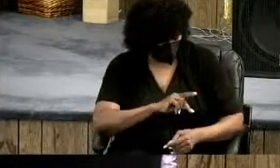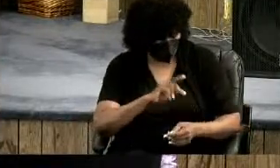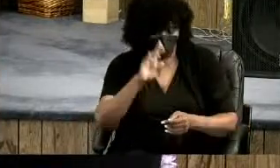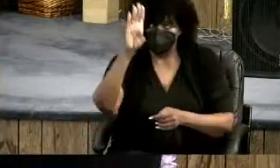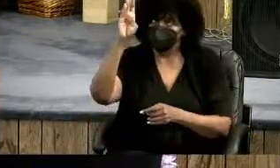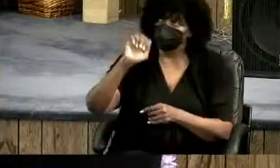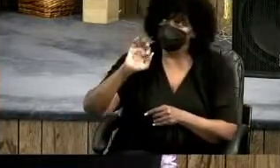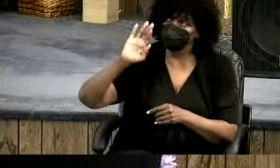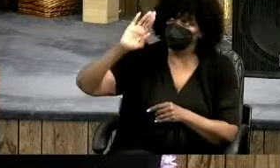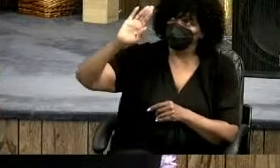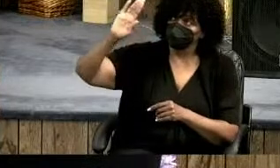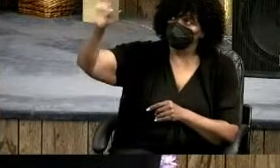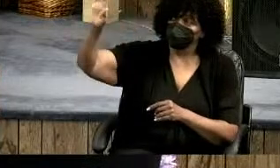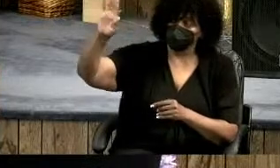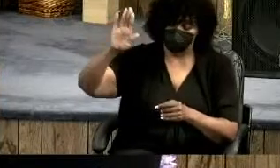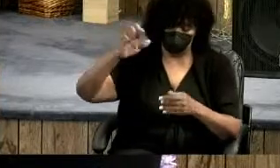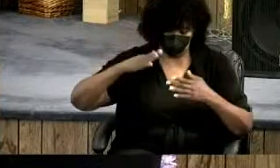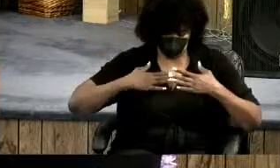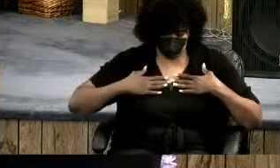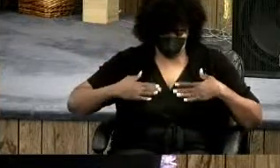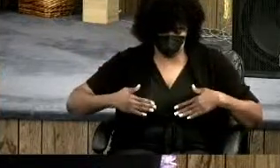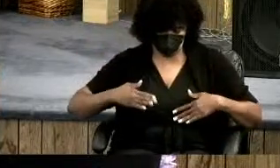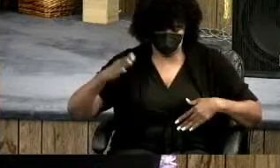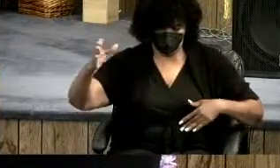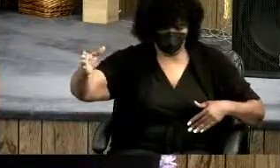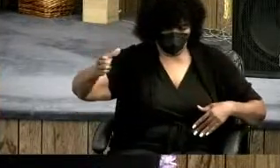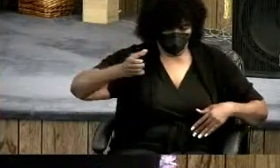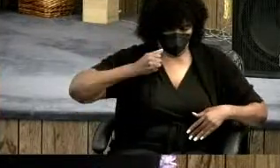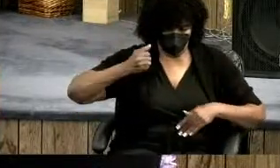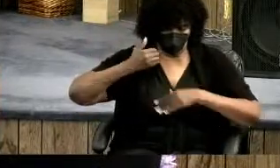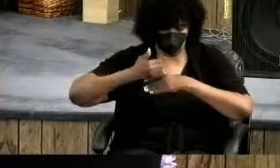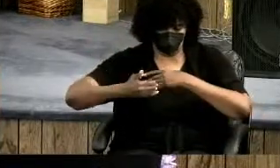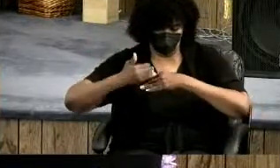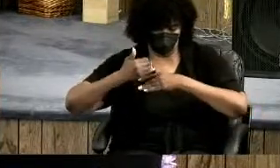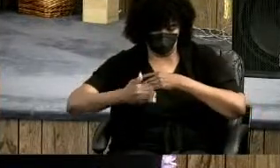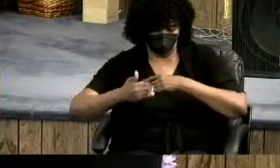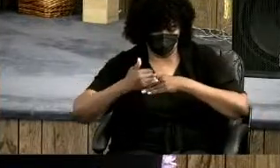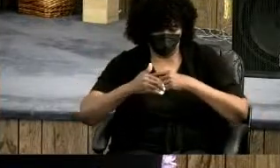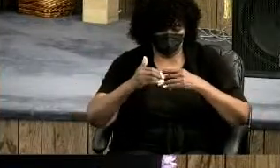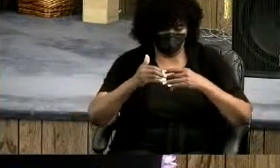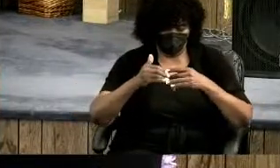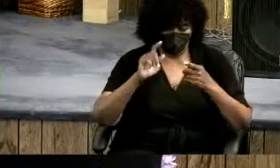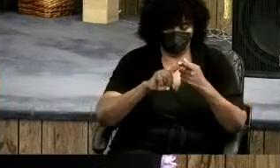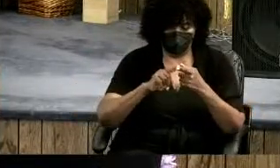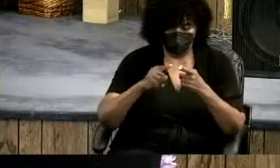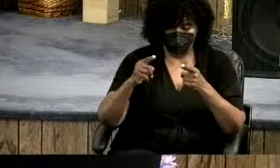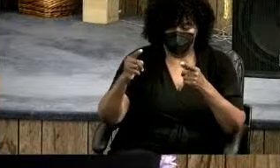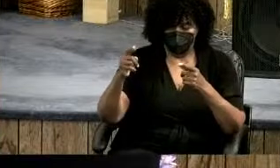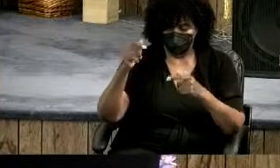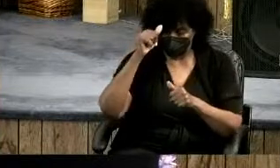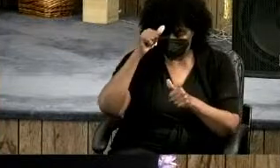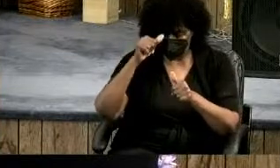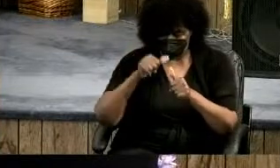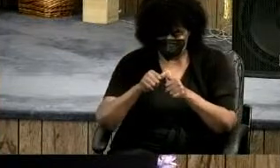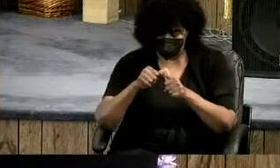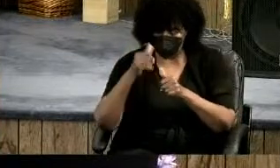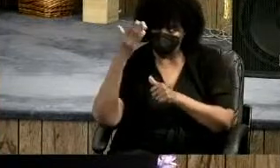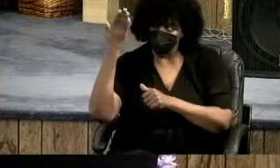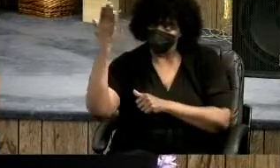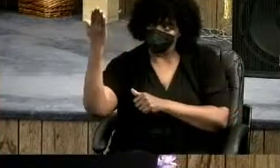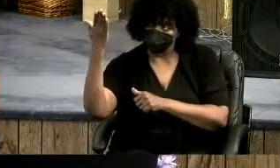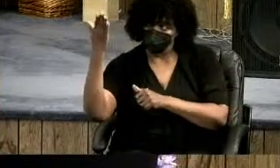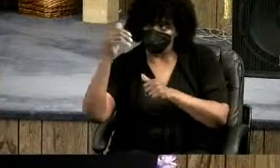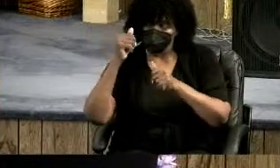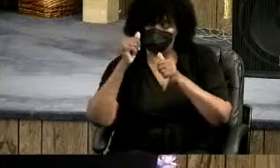are healed. Lord, we are taking this bread today in remembrance of you. And God, we want you to